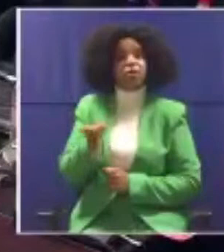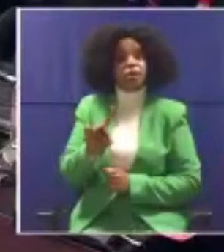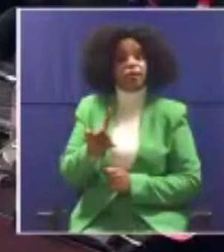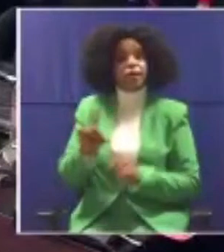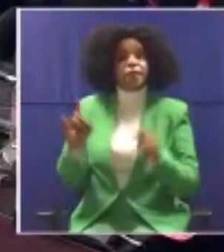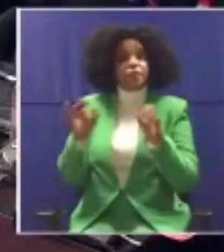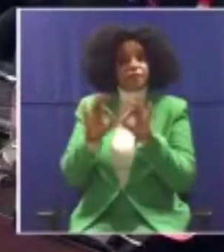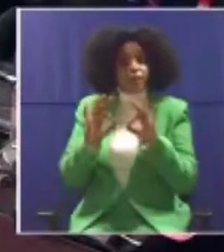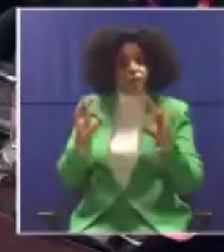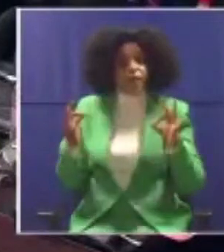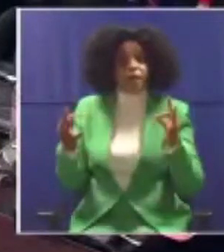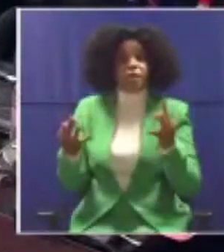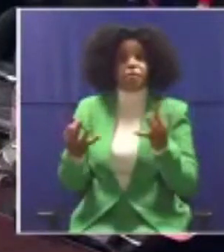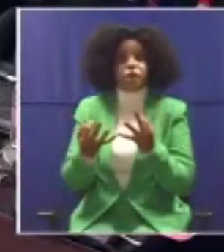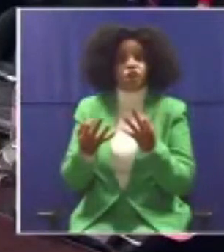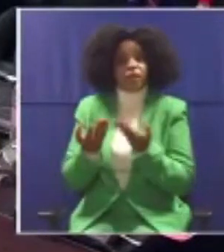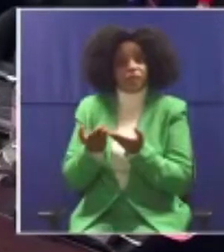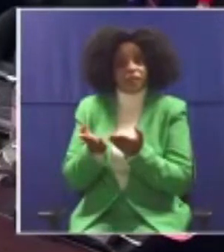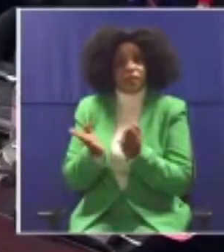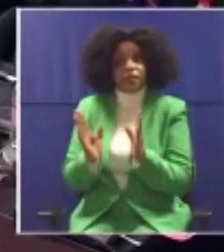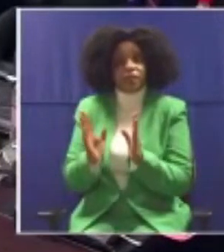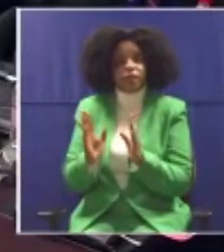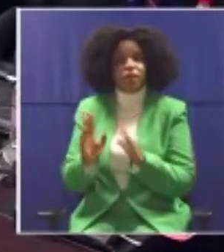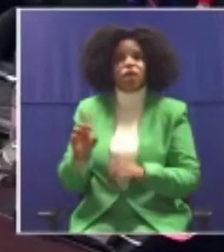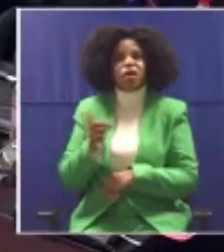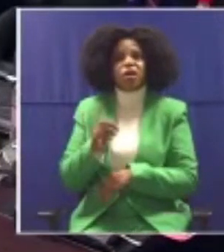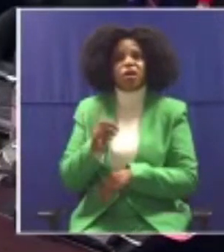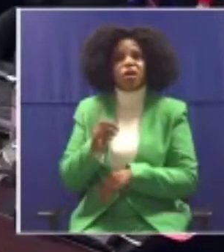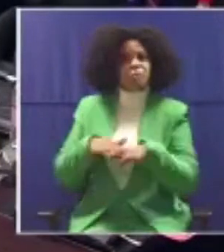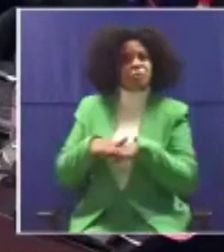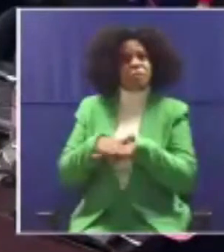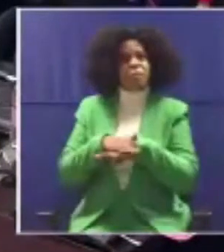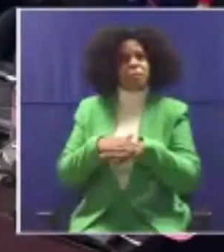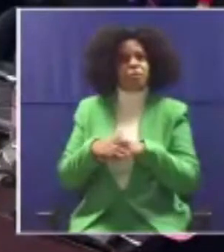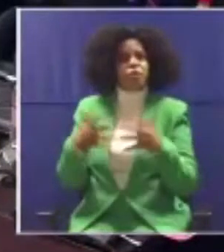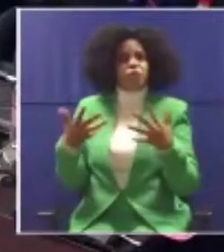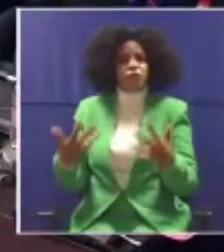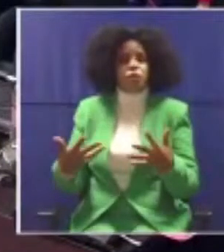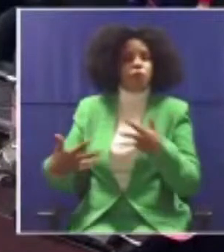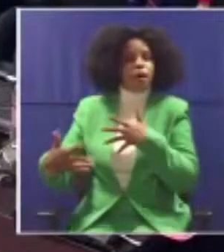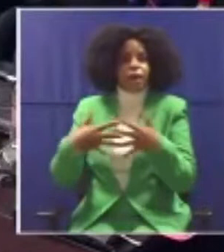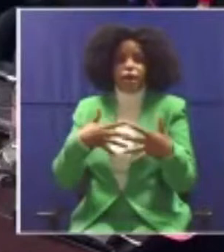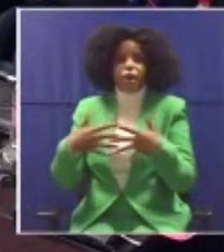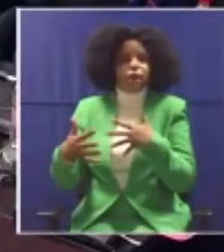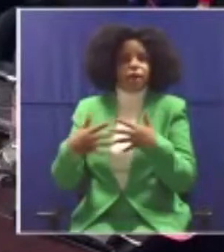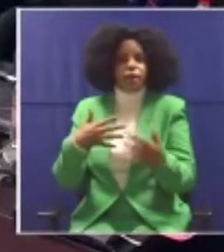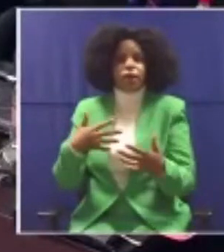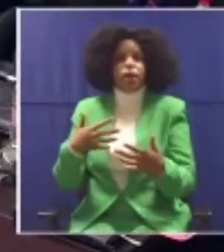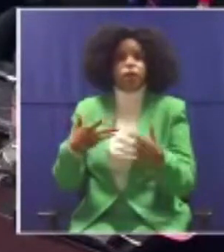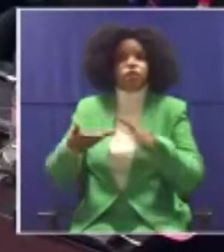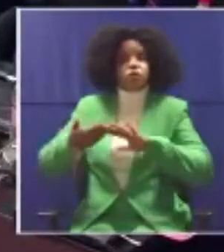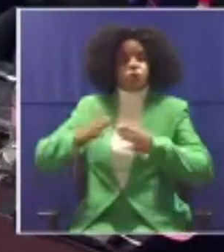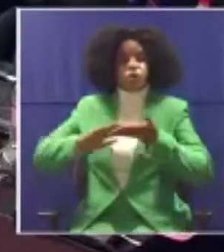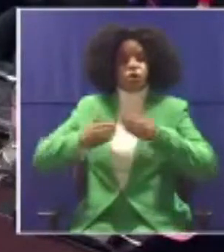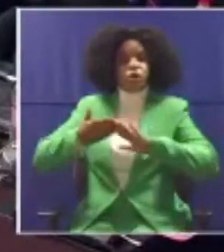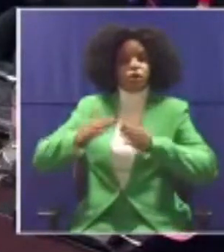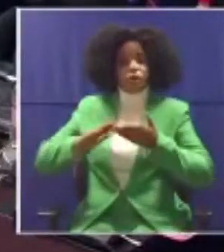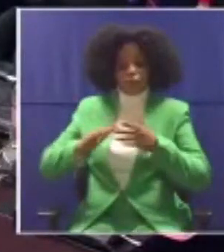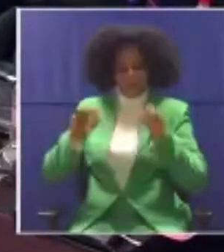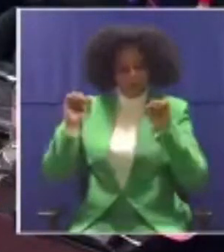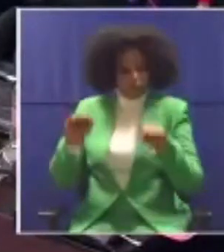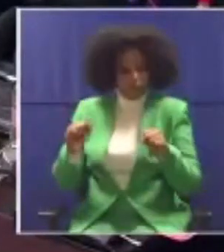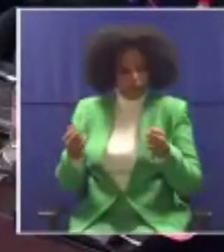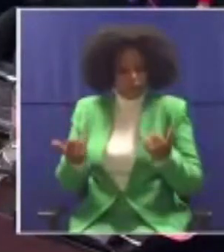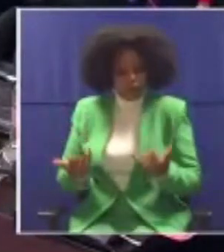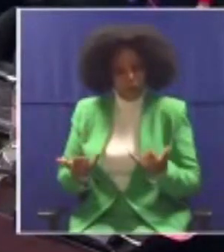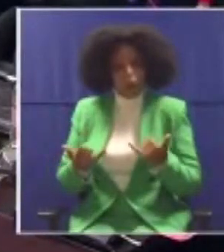are a basic and essential building block of any society and collectively have a crucial role